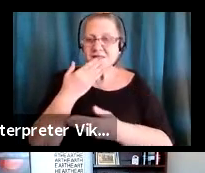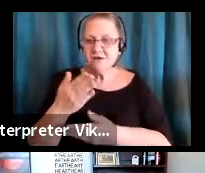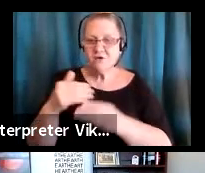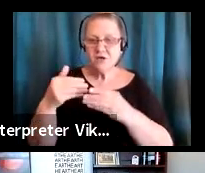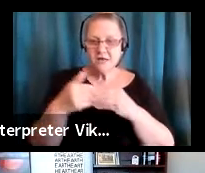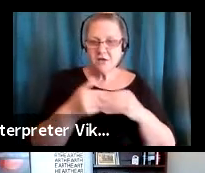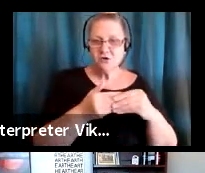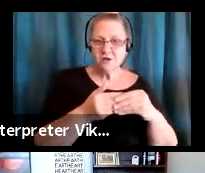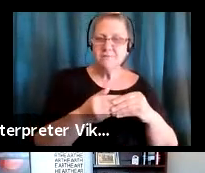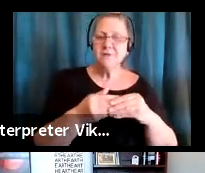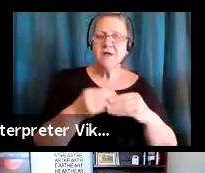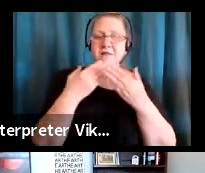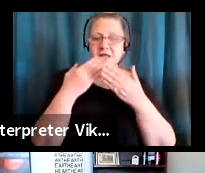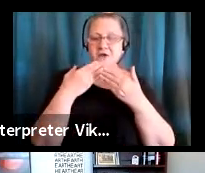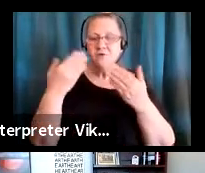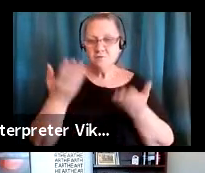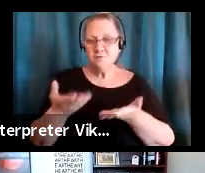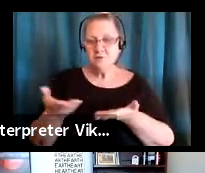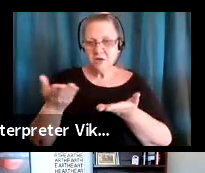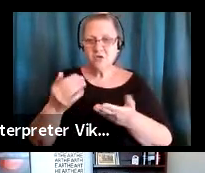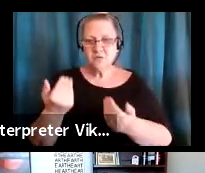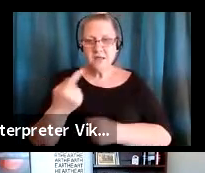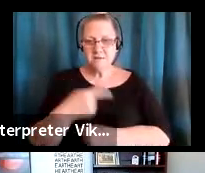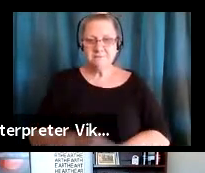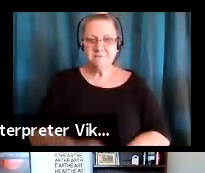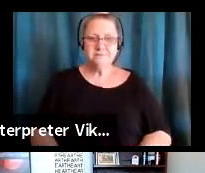much for having me today.